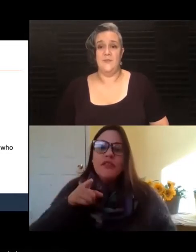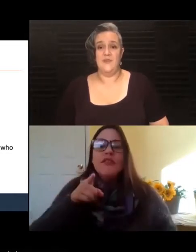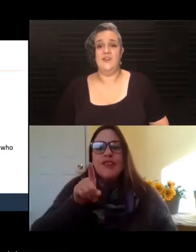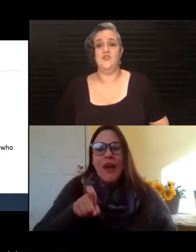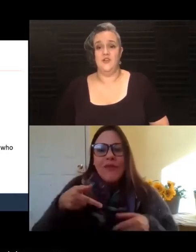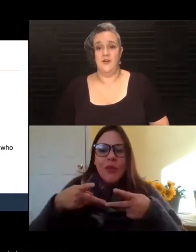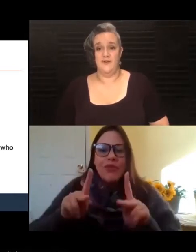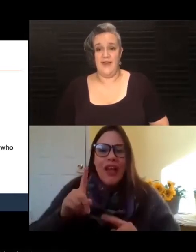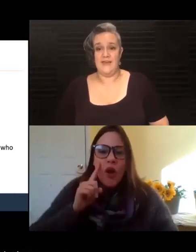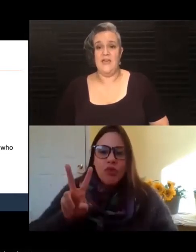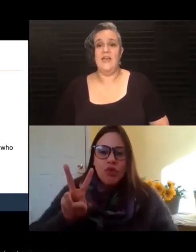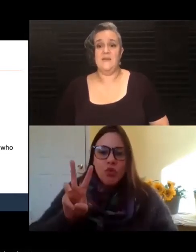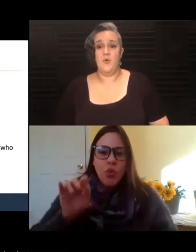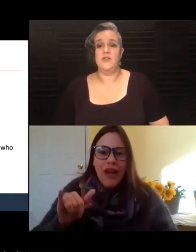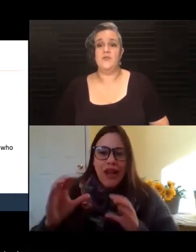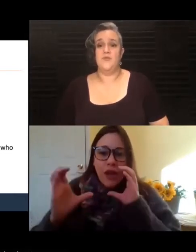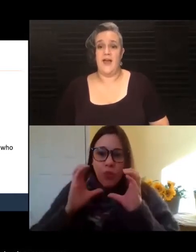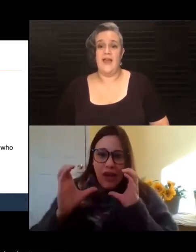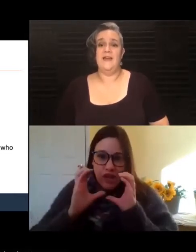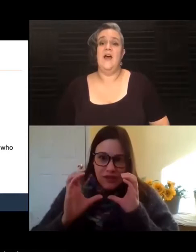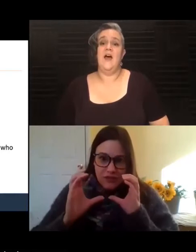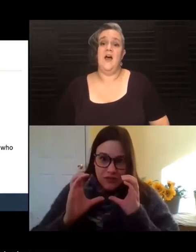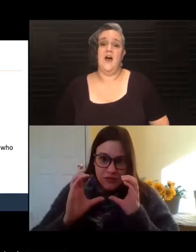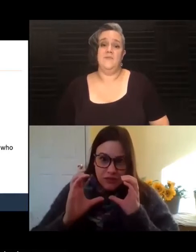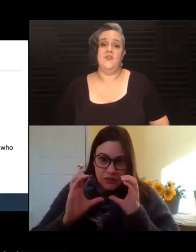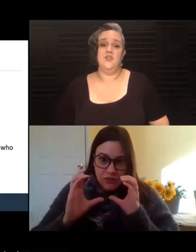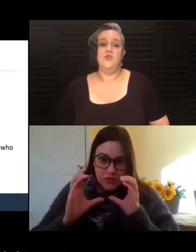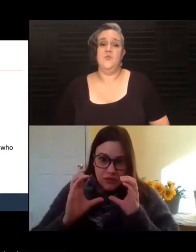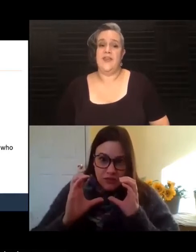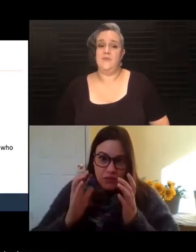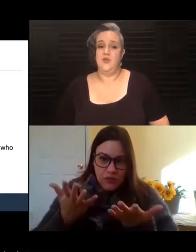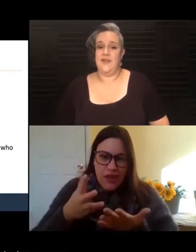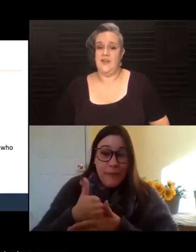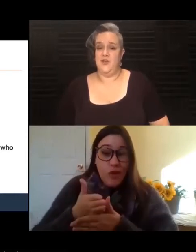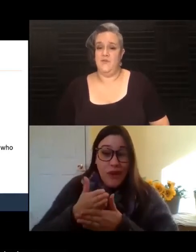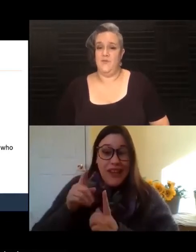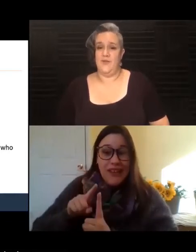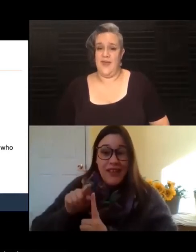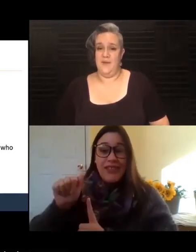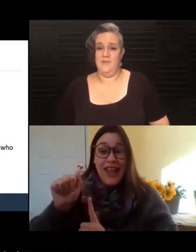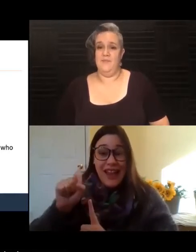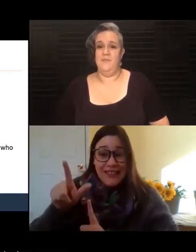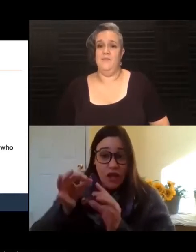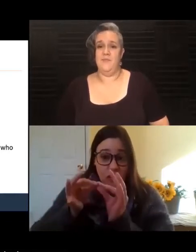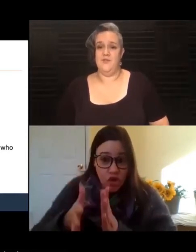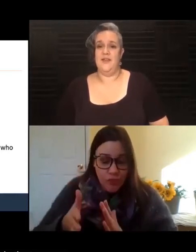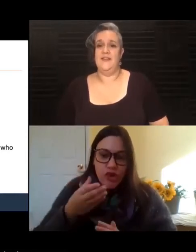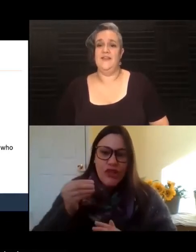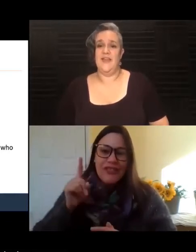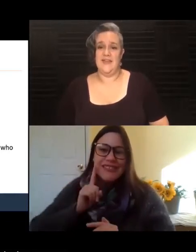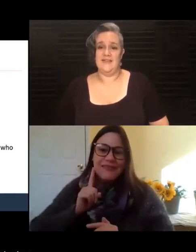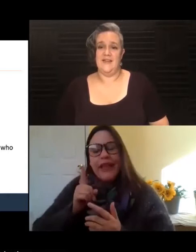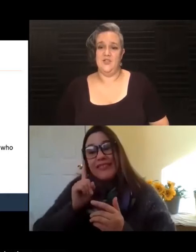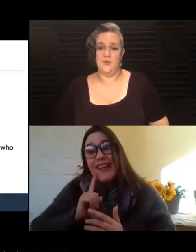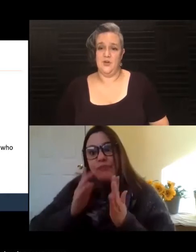present something during your event, it's important to provide the two-way communication for them between